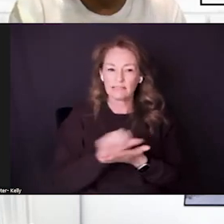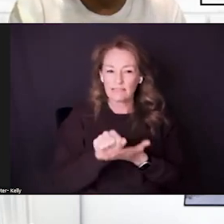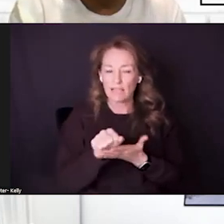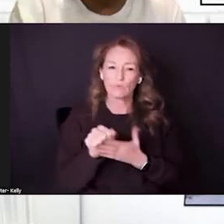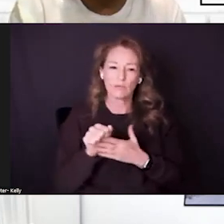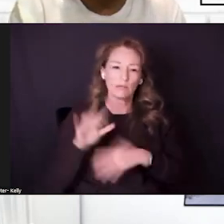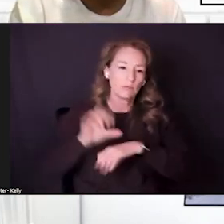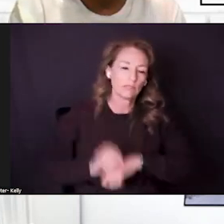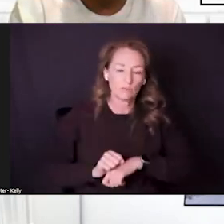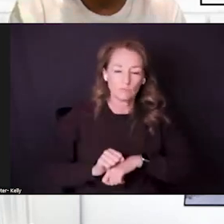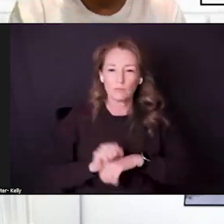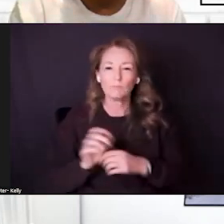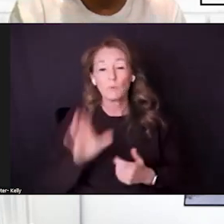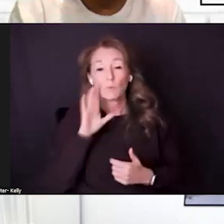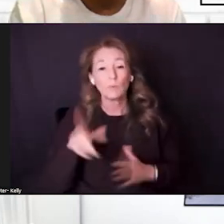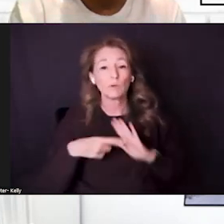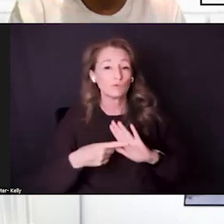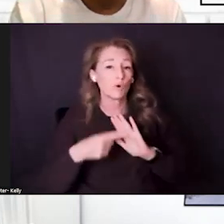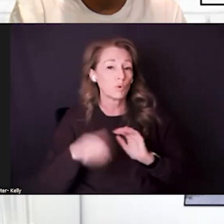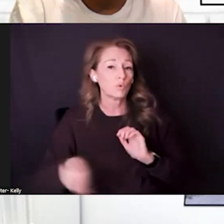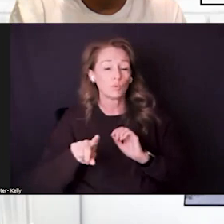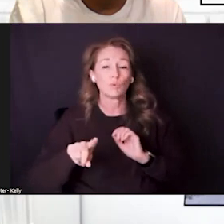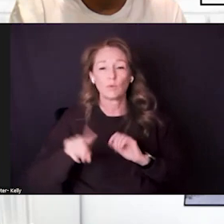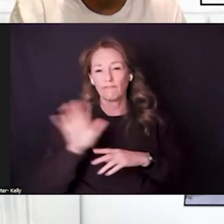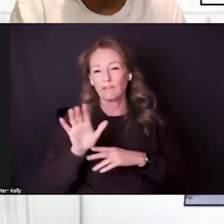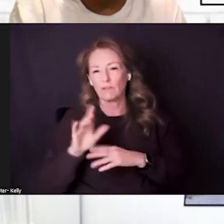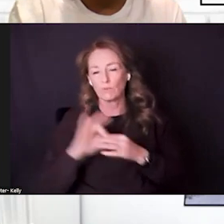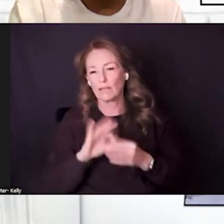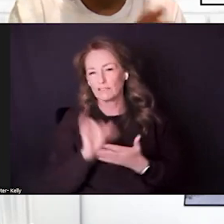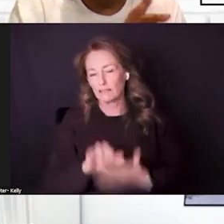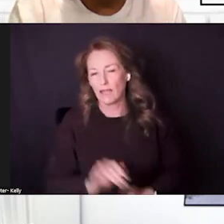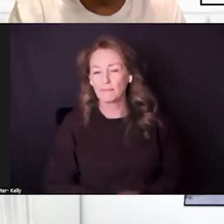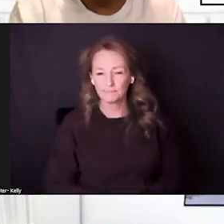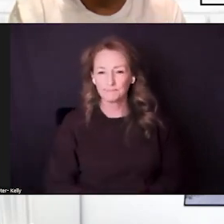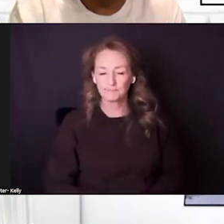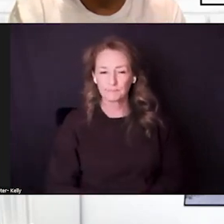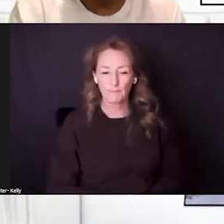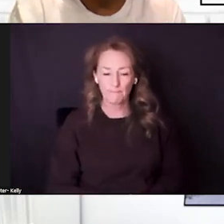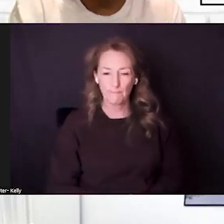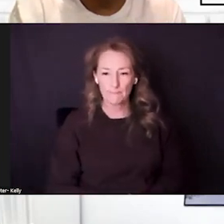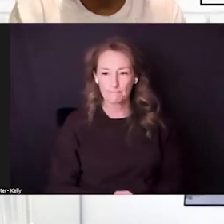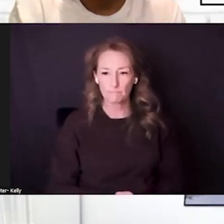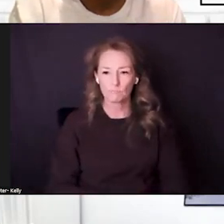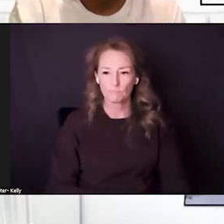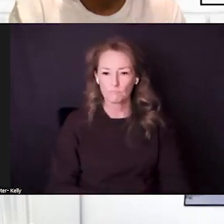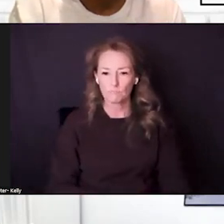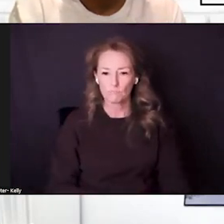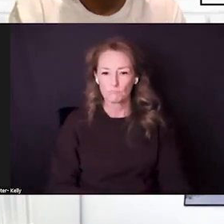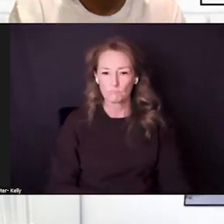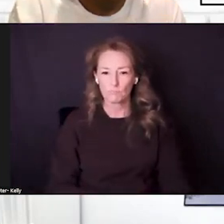you a little video clip that Justin actually filmed.